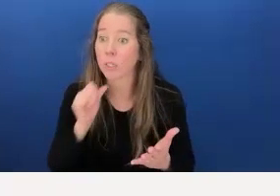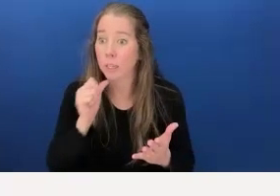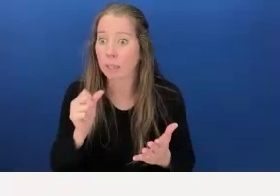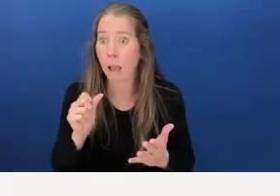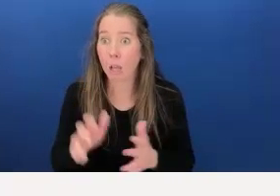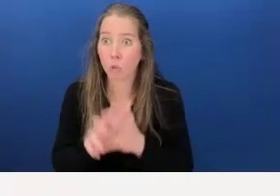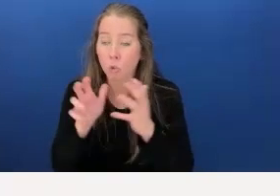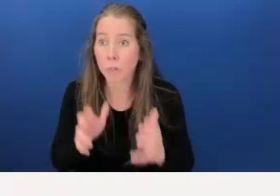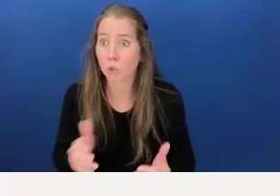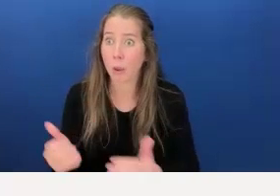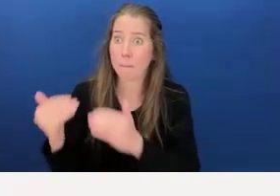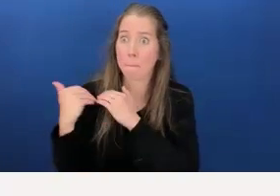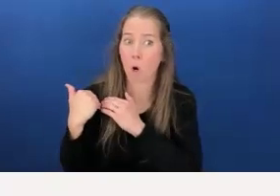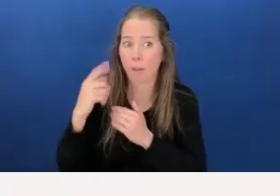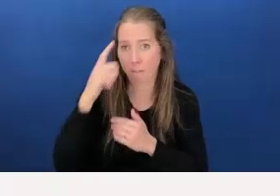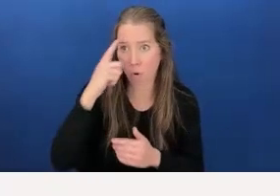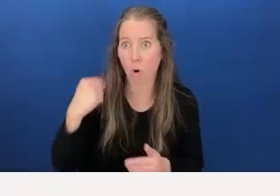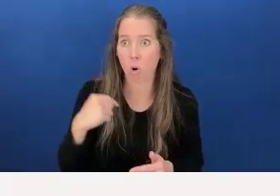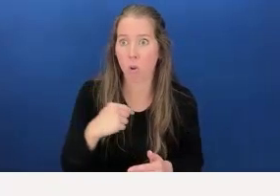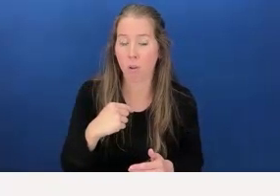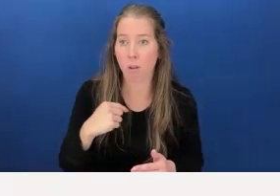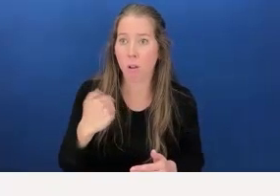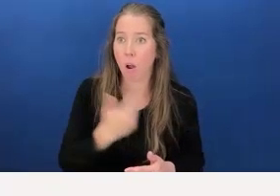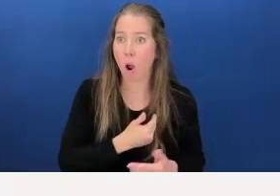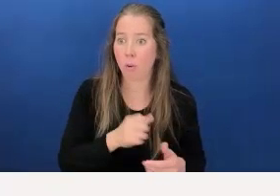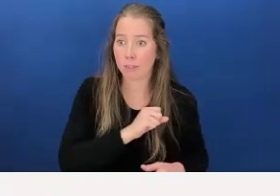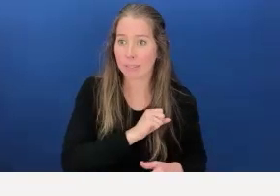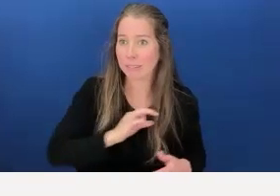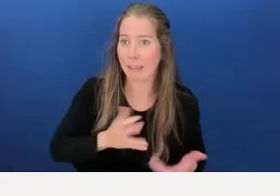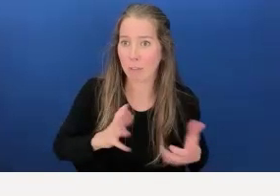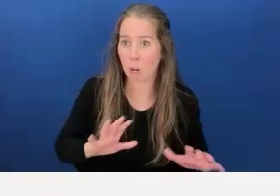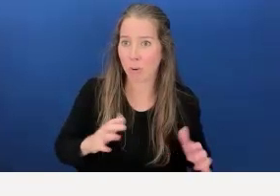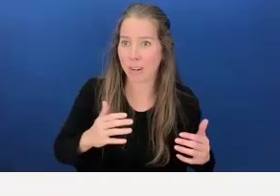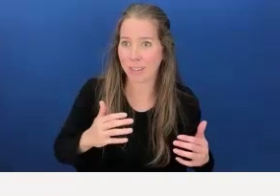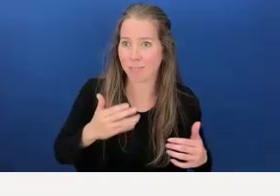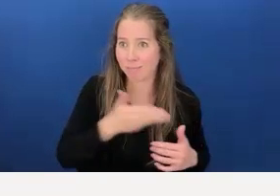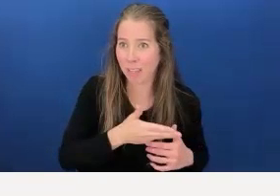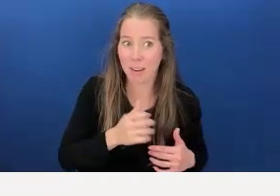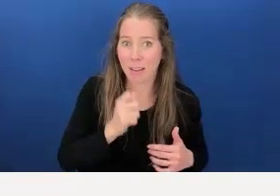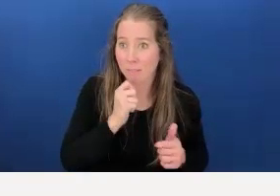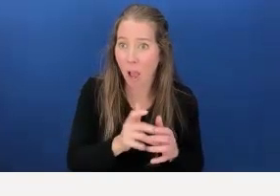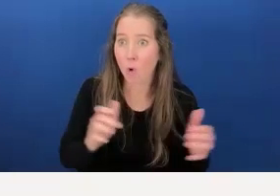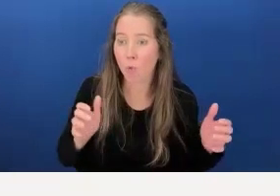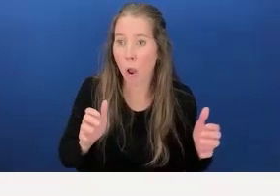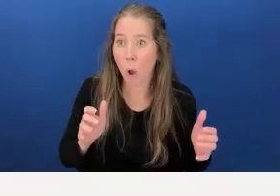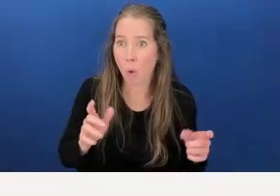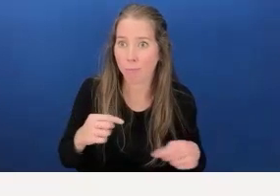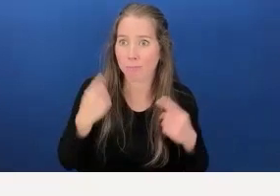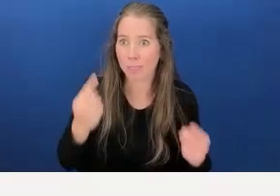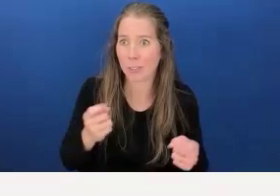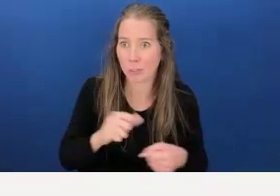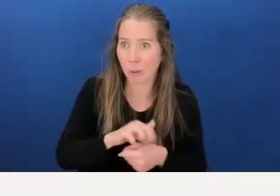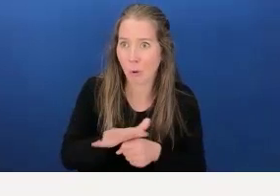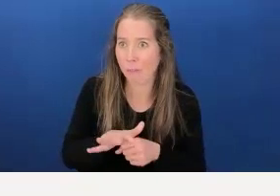much of a burden on our existing staff, which hasn't grown since before COVID. We are 3 people still.